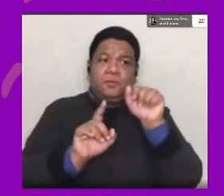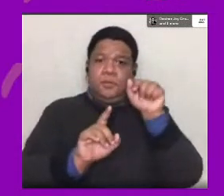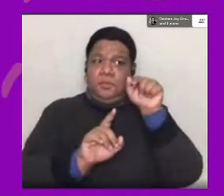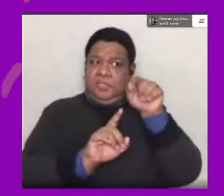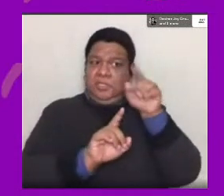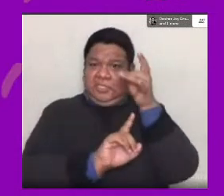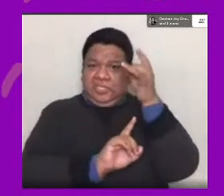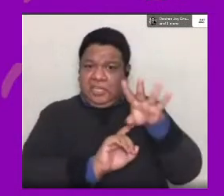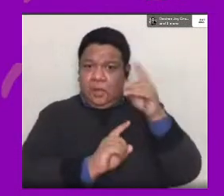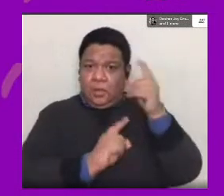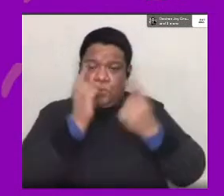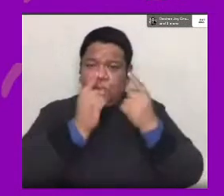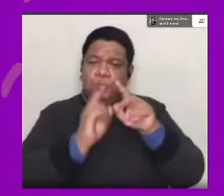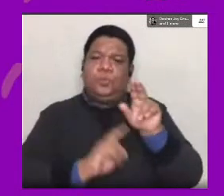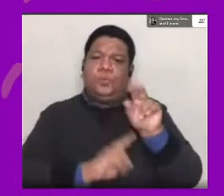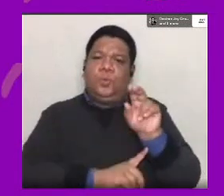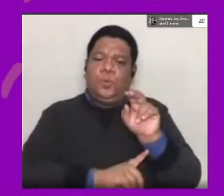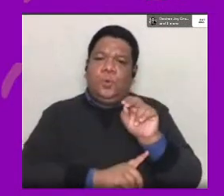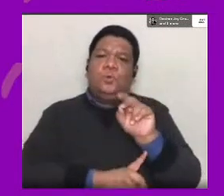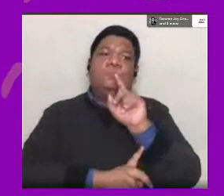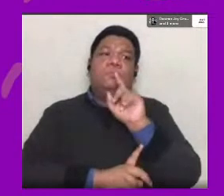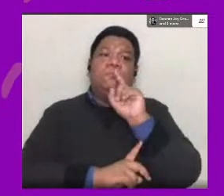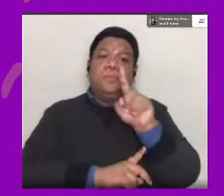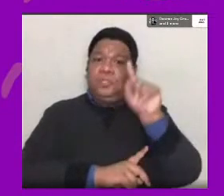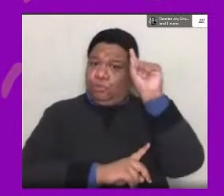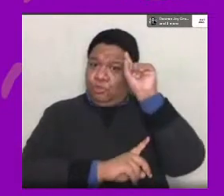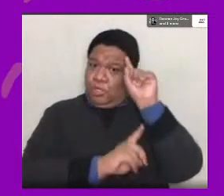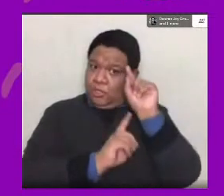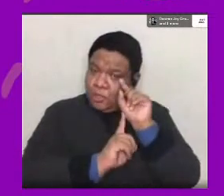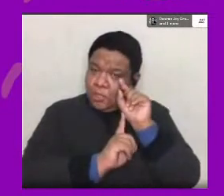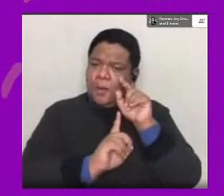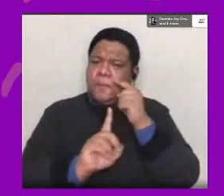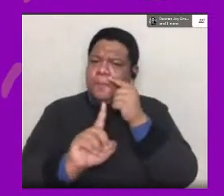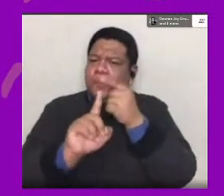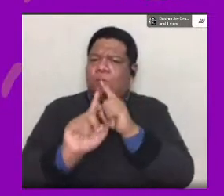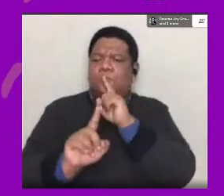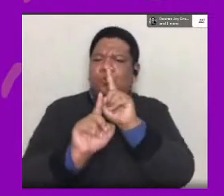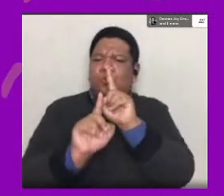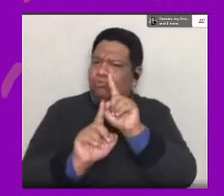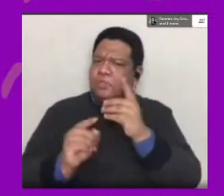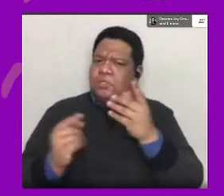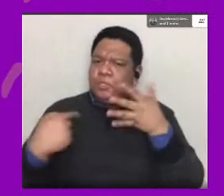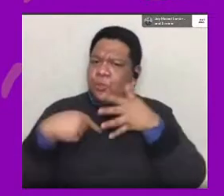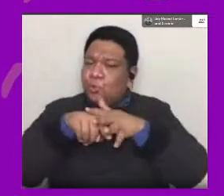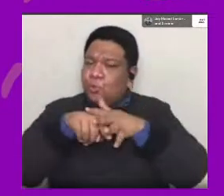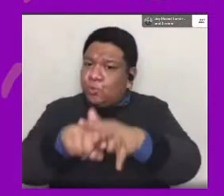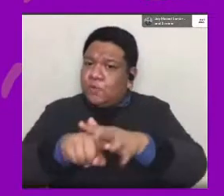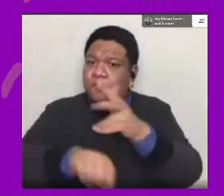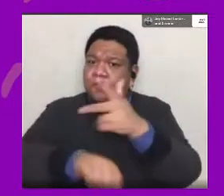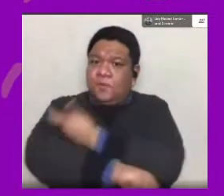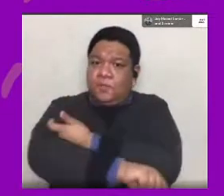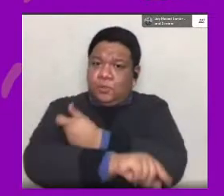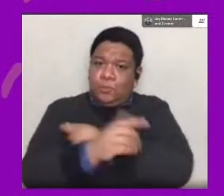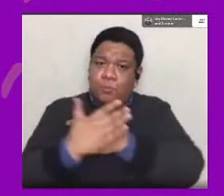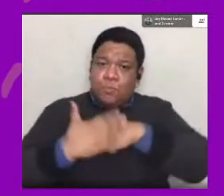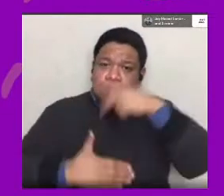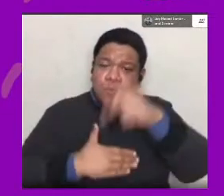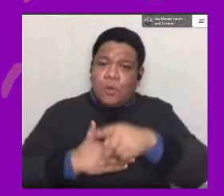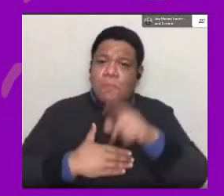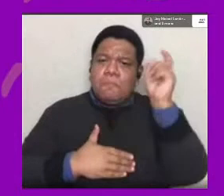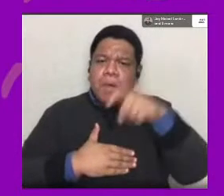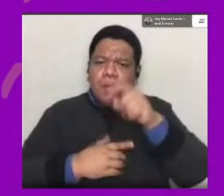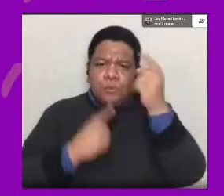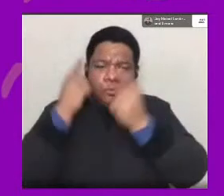sole consideration. Apart from gender, a truly inclusive vaccination program must take into